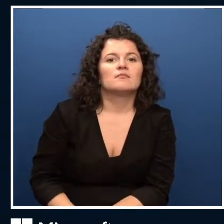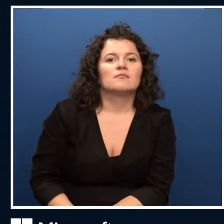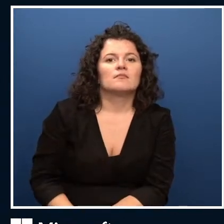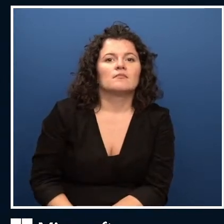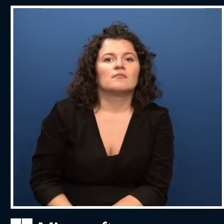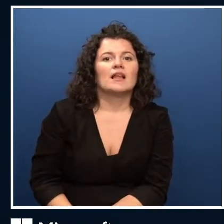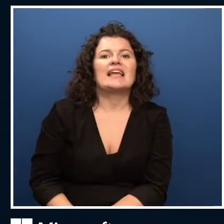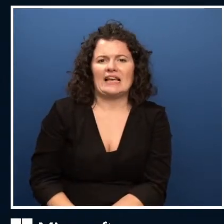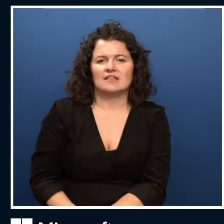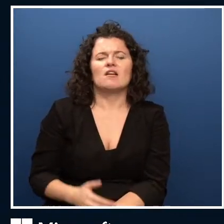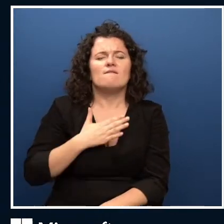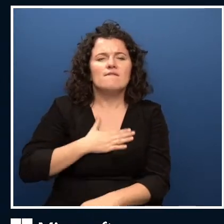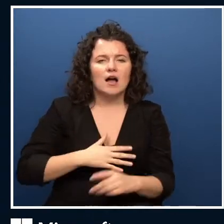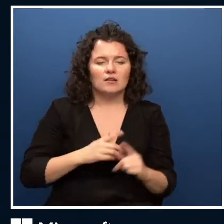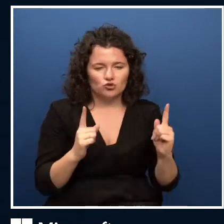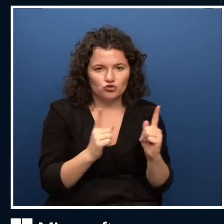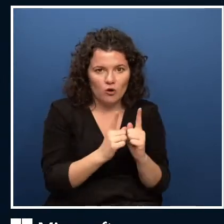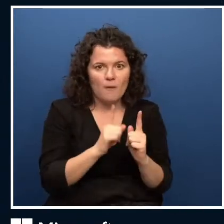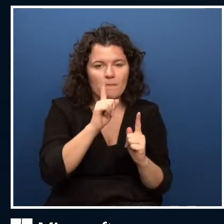and